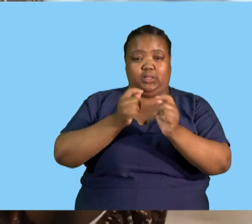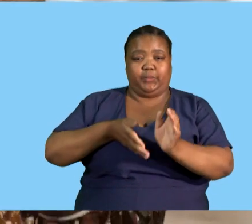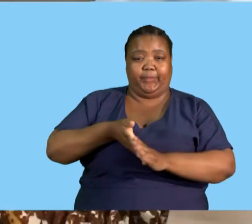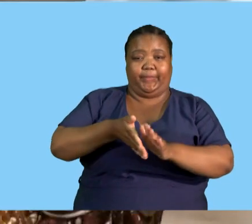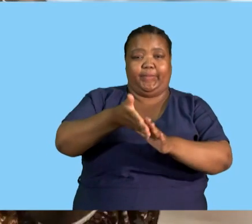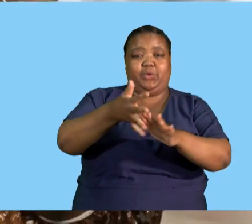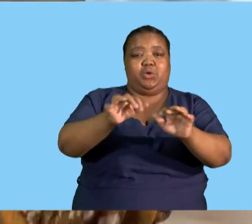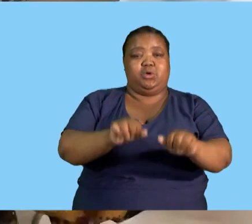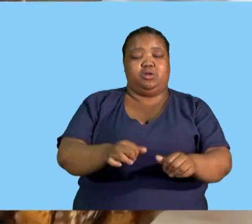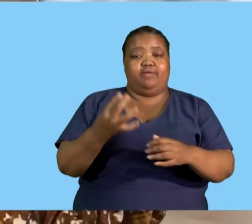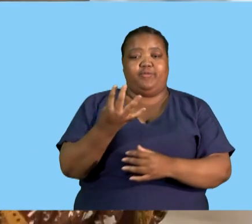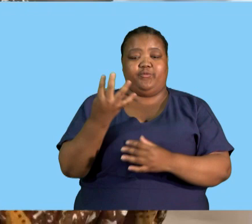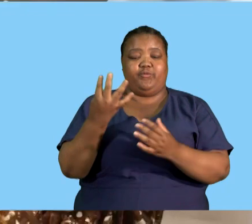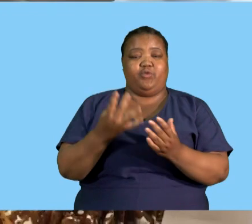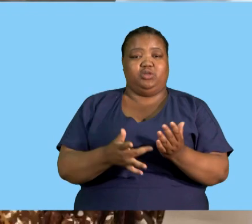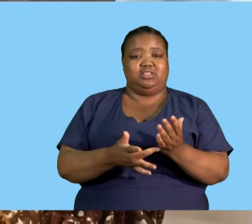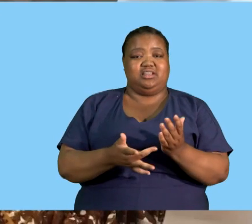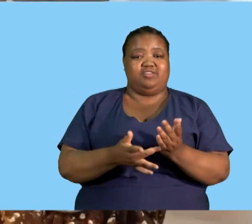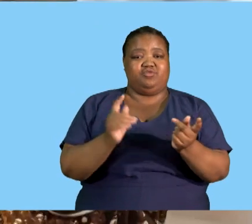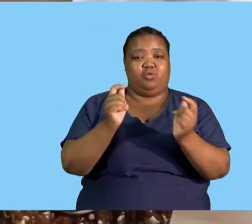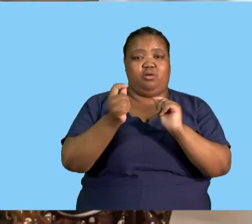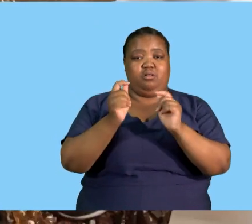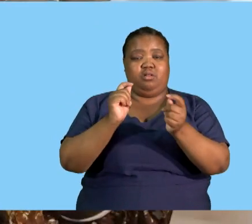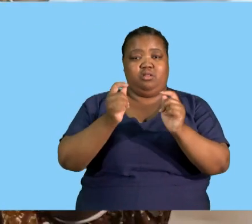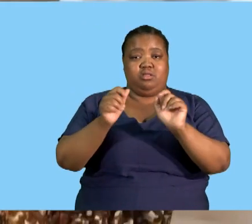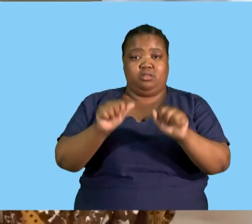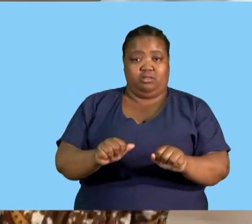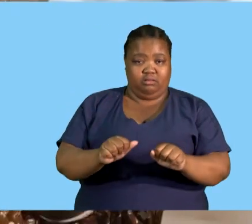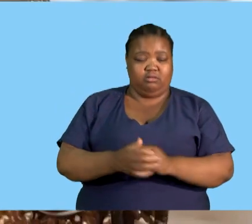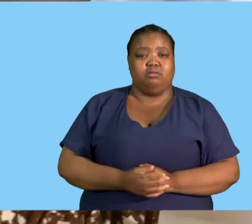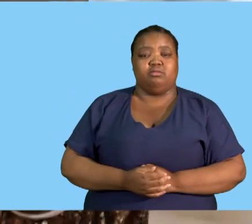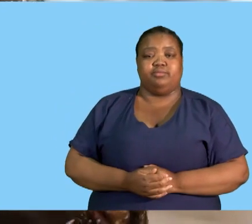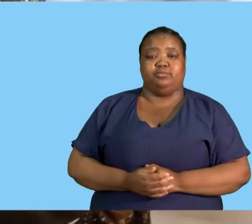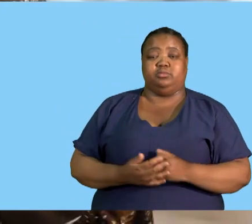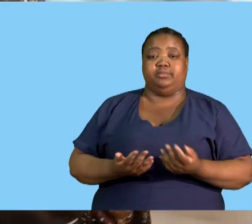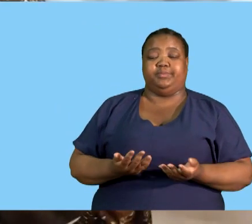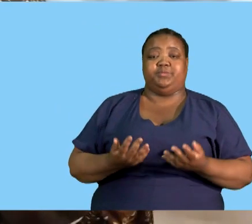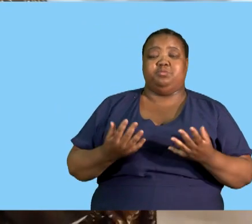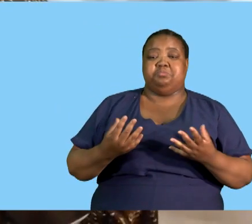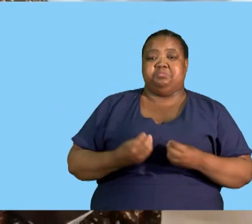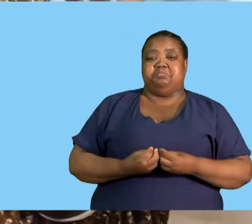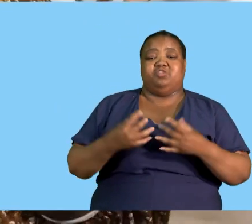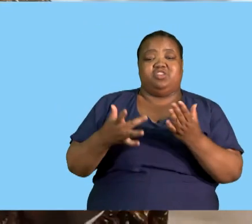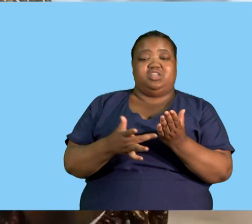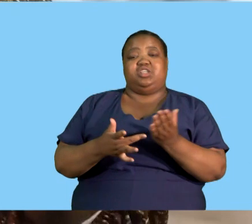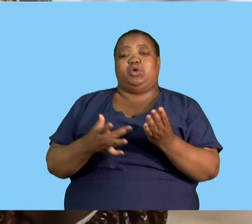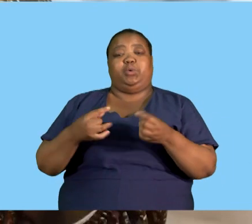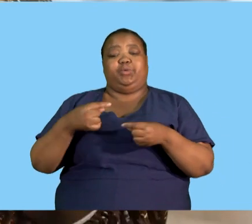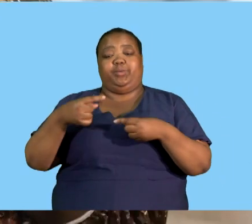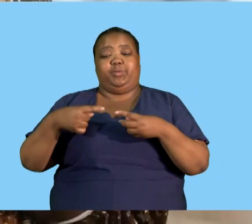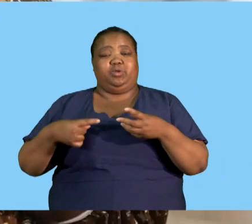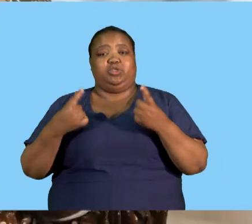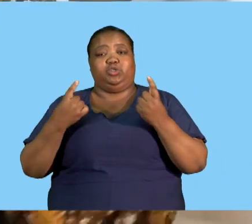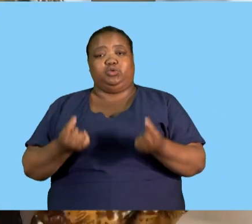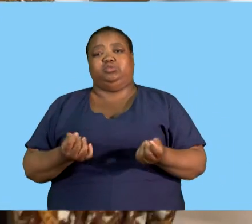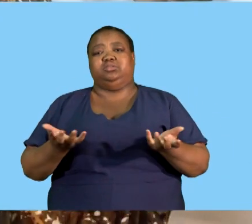improving. Since we are going towards a fourth industrial revolution, a lot of things are done through technology. We're